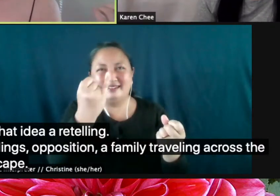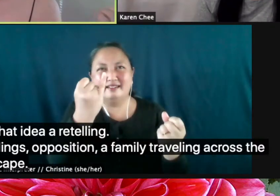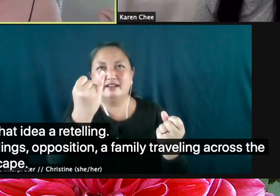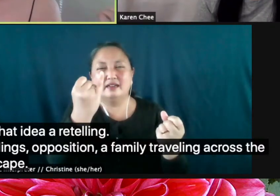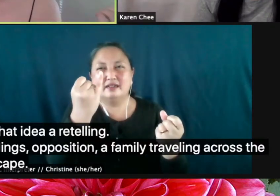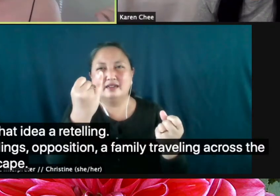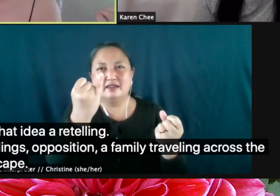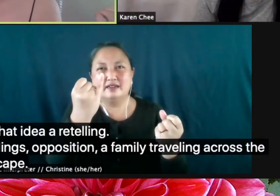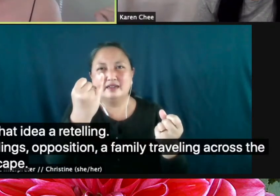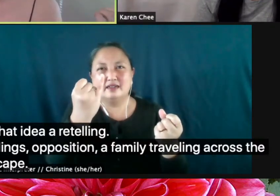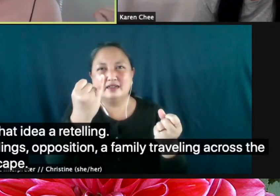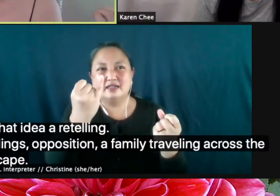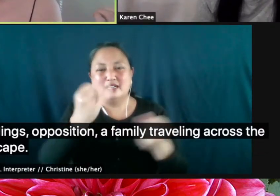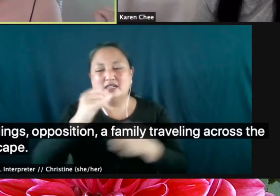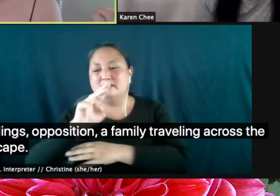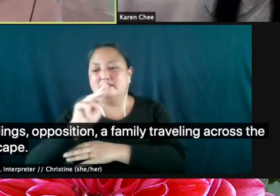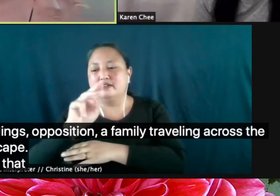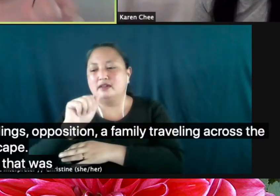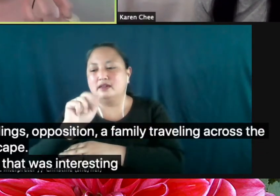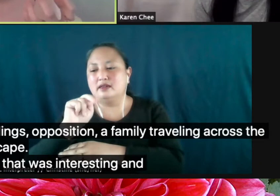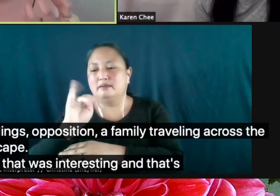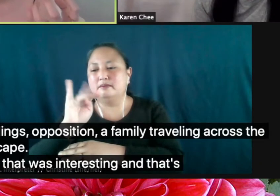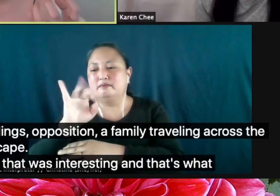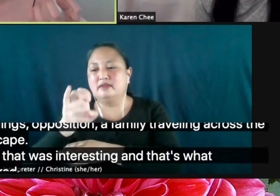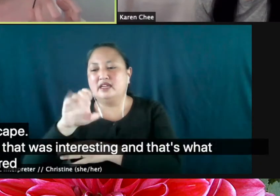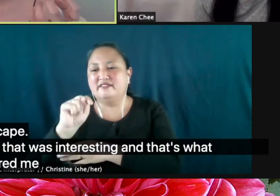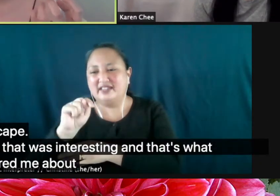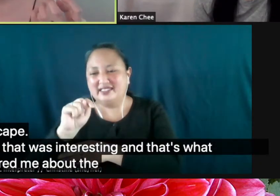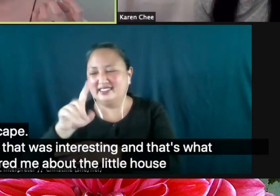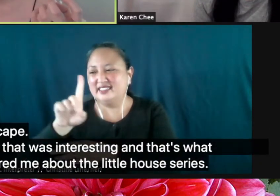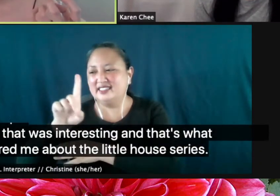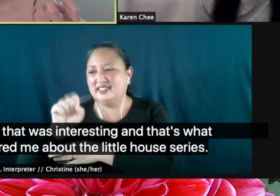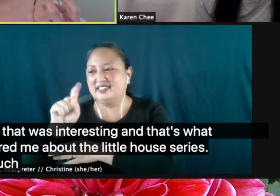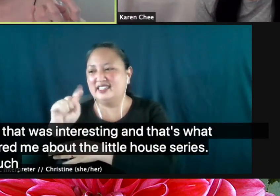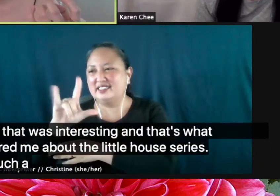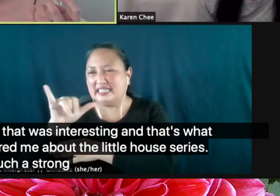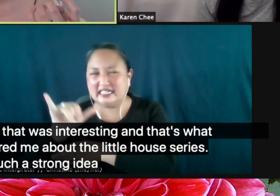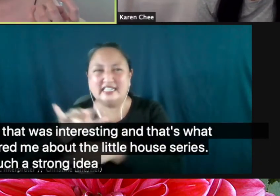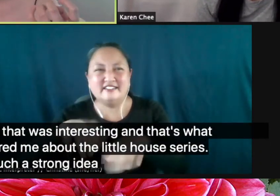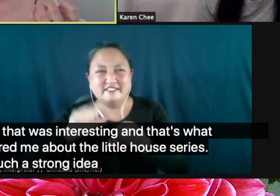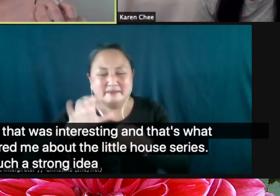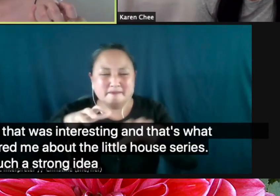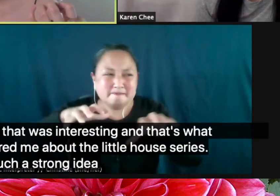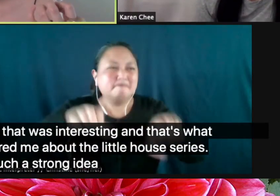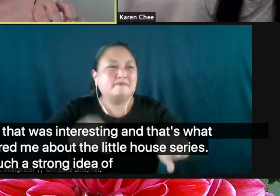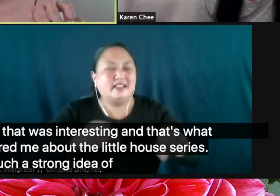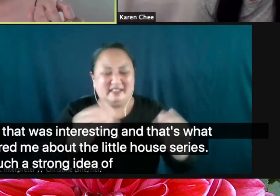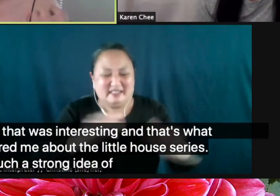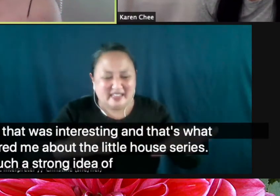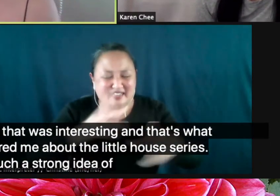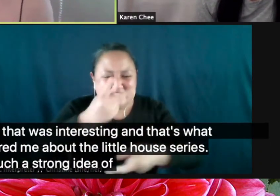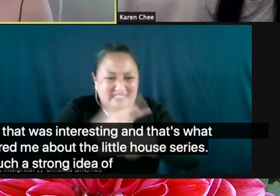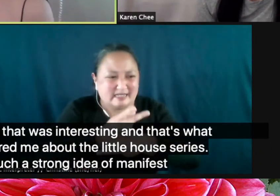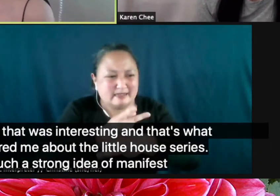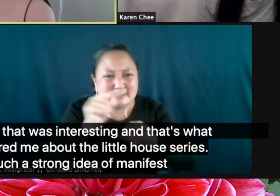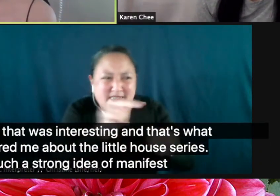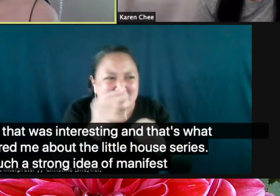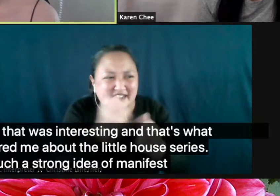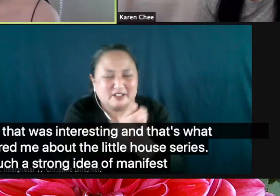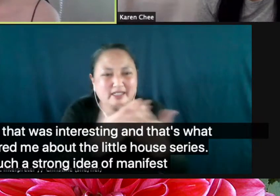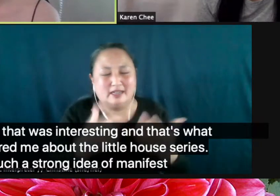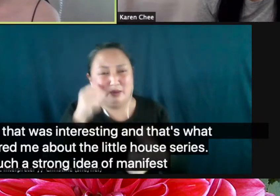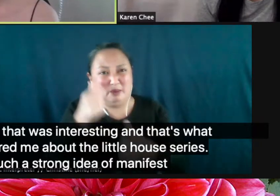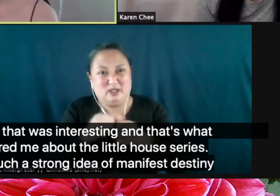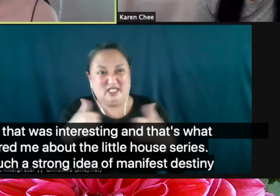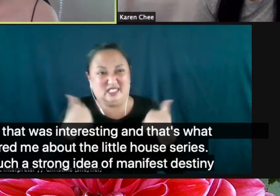of manifest destiny and of like getting your own little plot of land and then keeping tabs on it. I remember even as a young